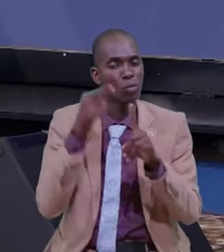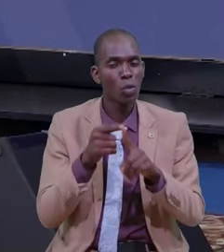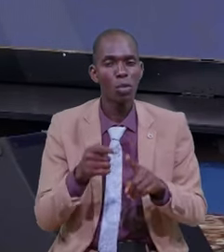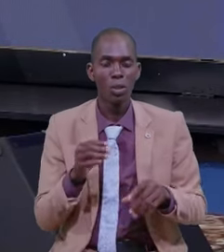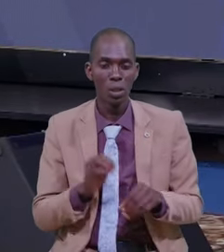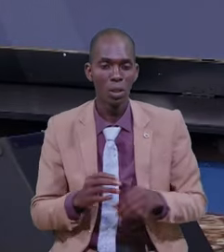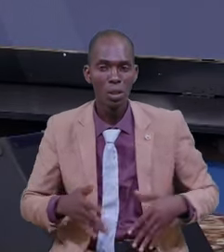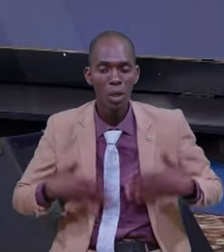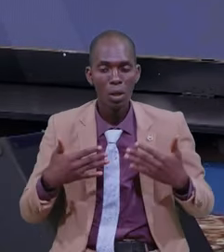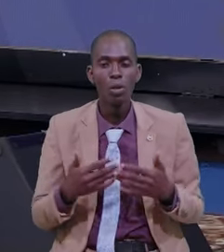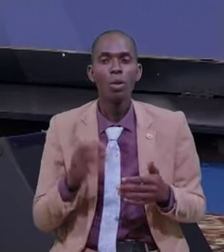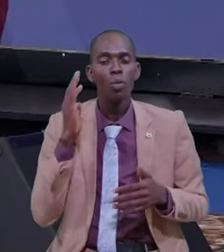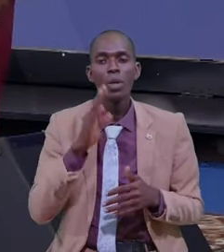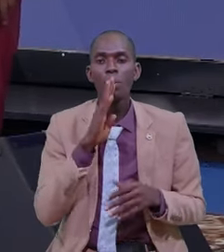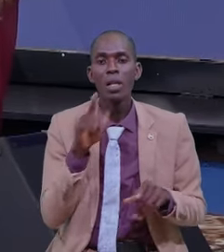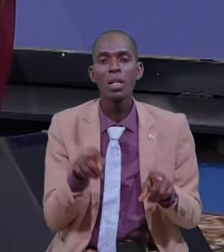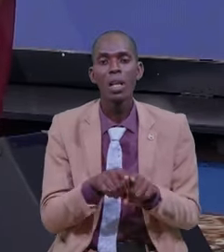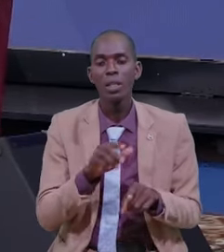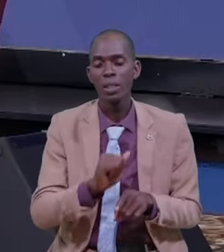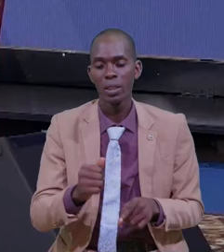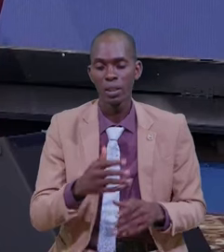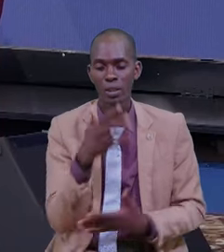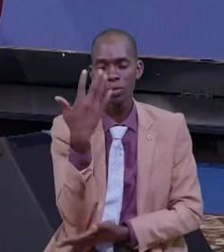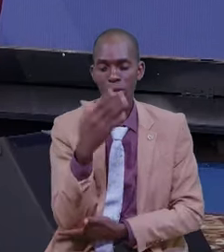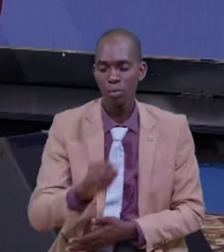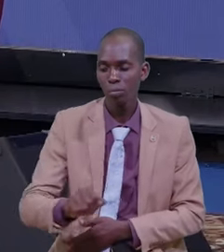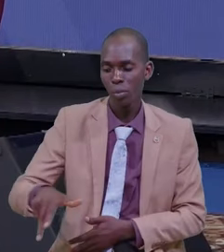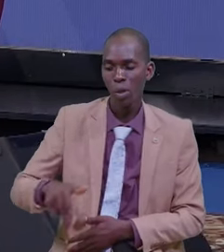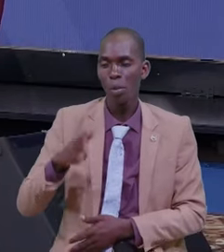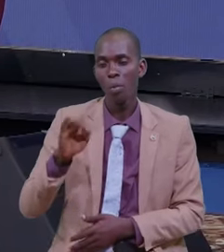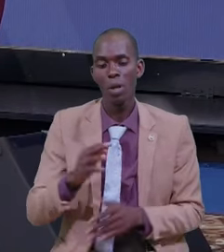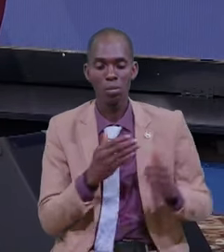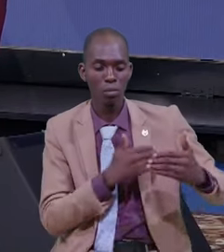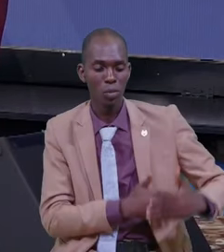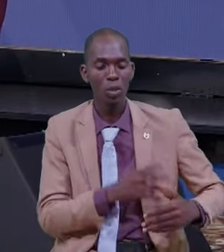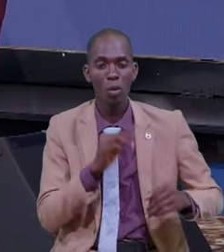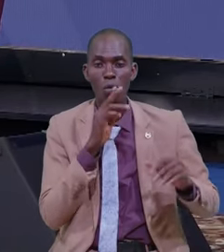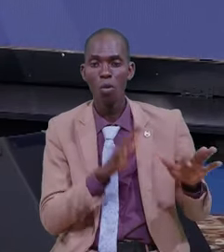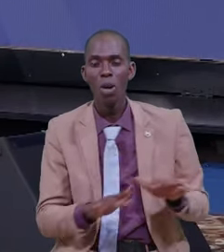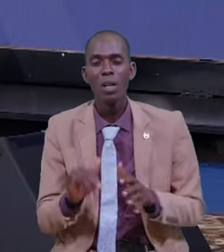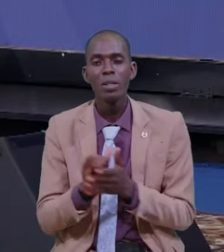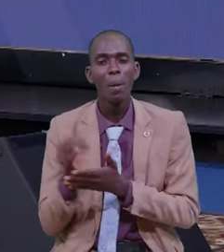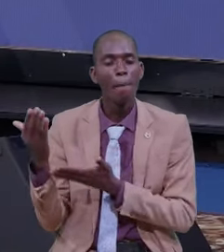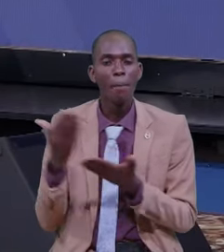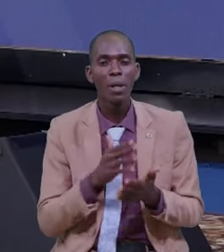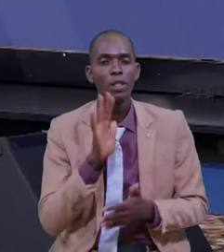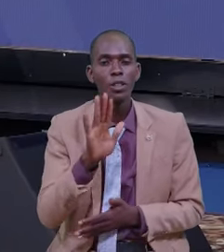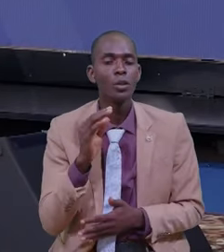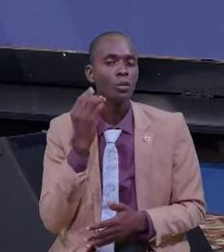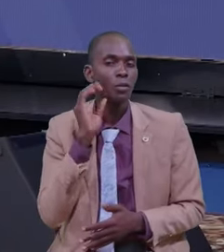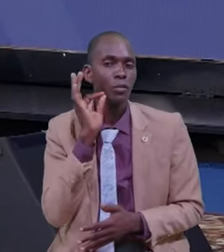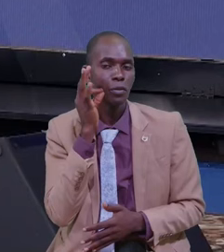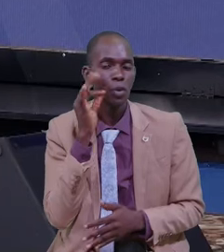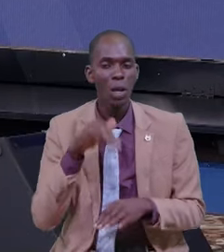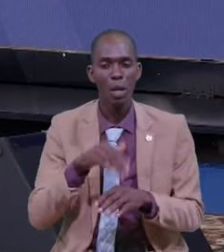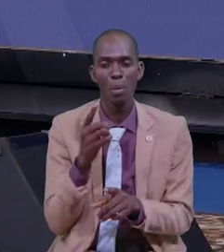the rivers of water that bringeth forth his fruit in a season, and his leaf also